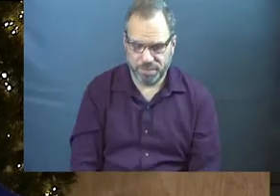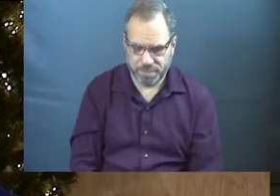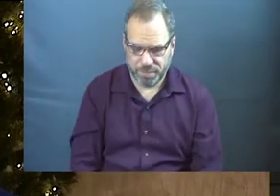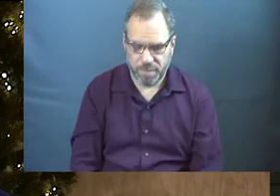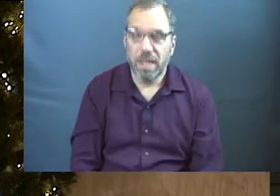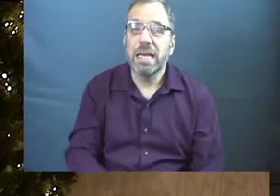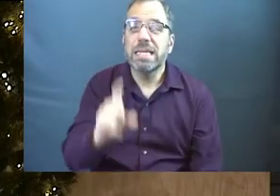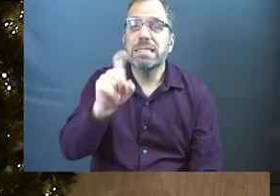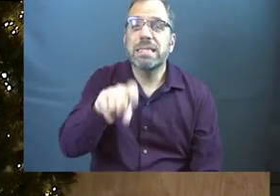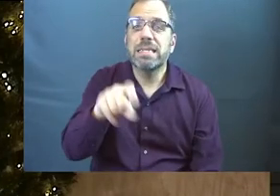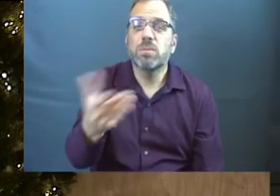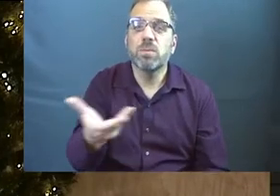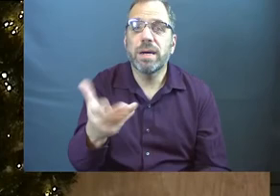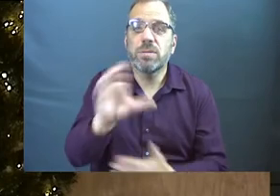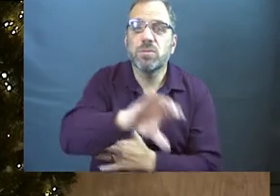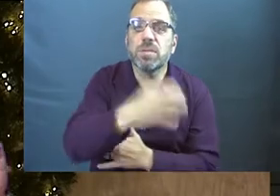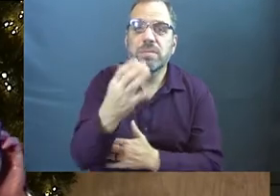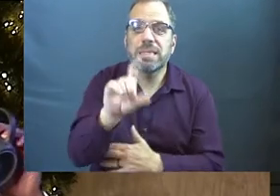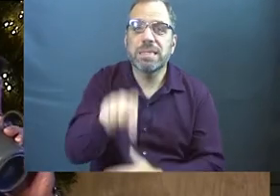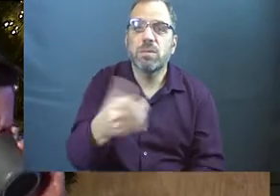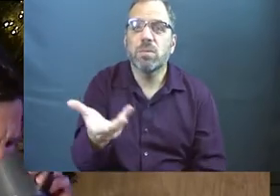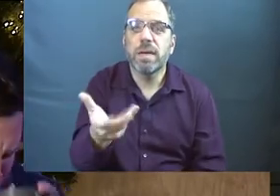So what do you need this Christmas?